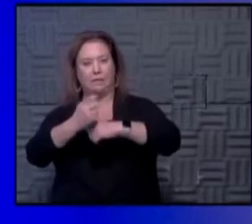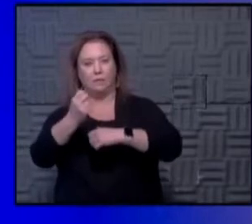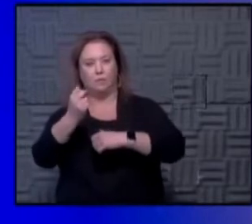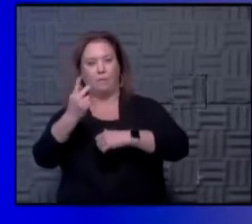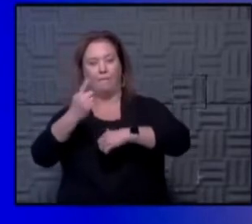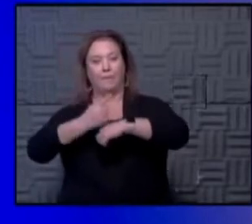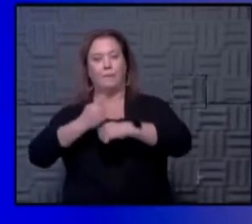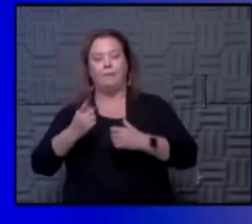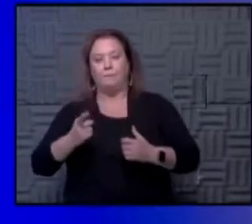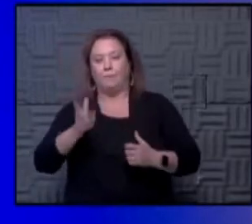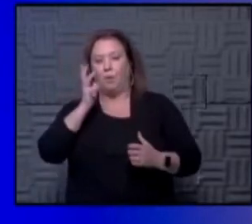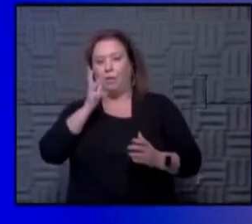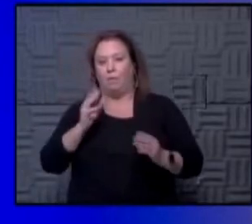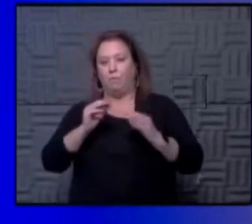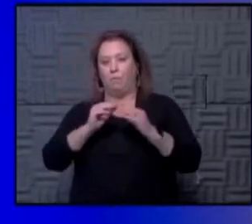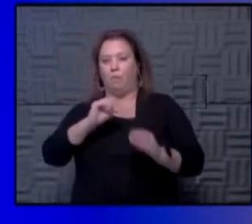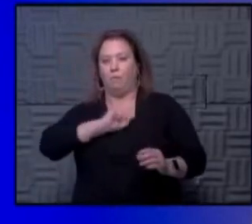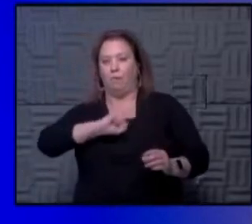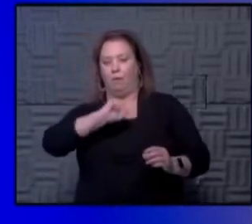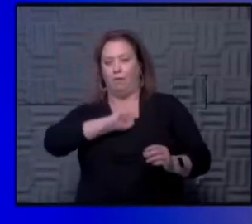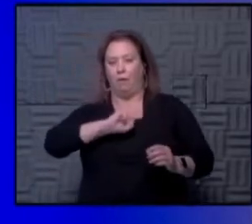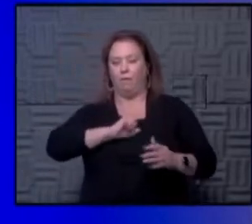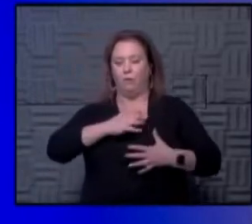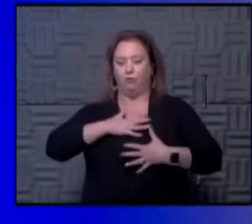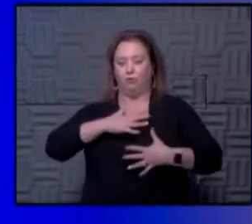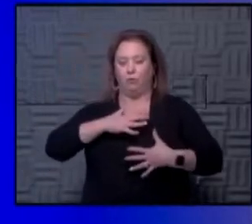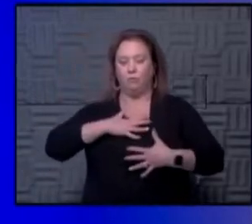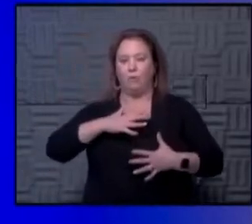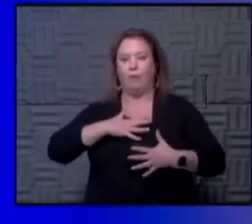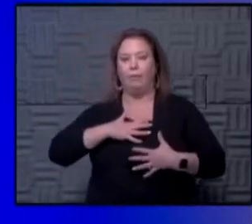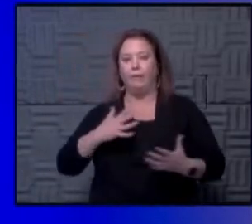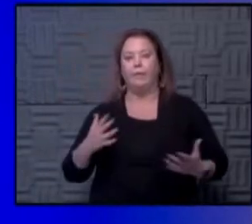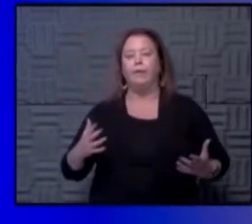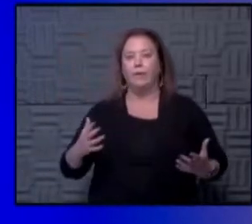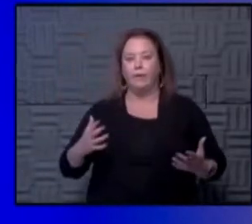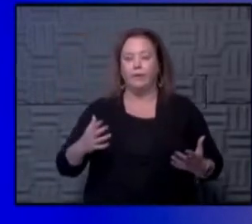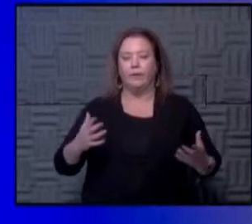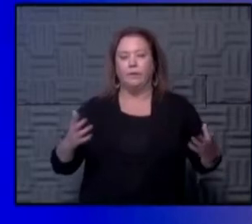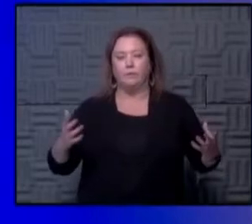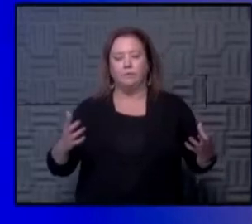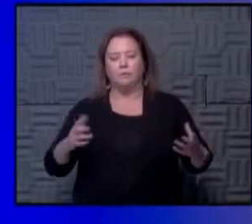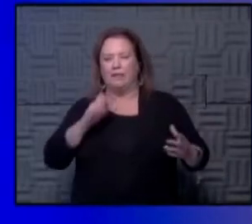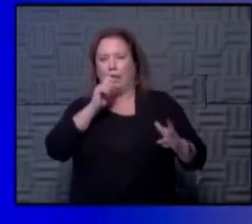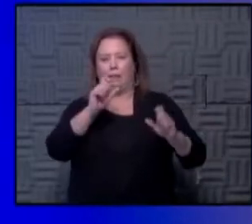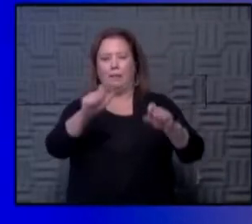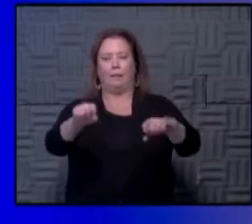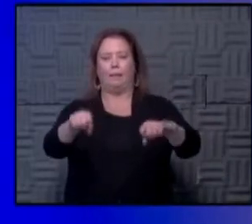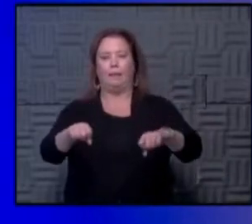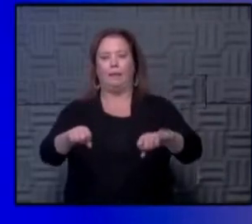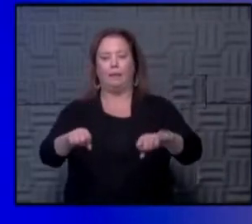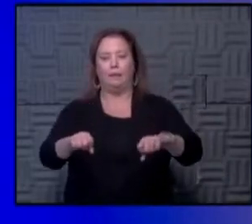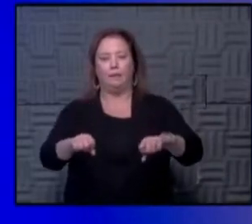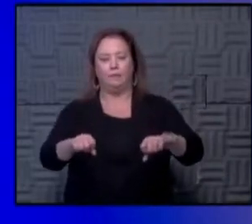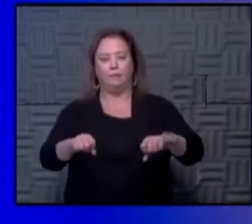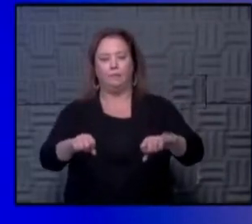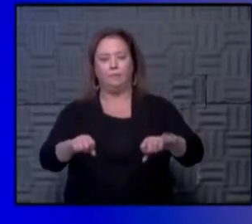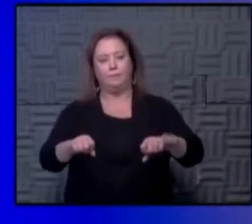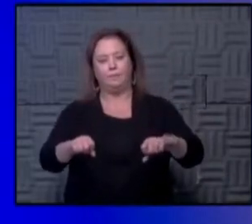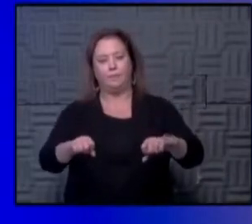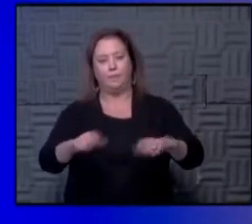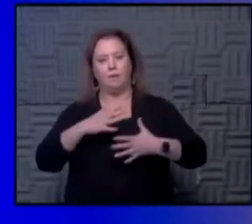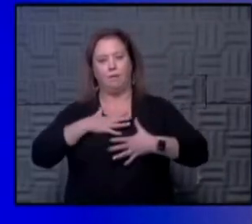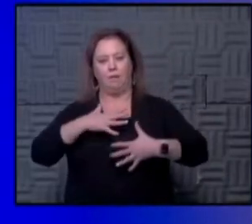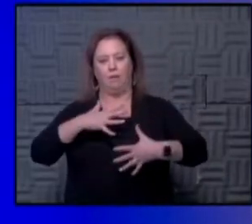you're probably going to have more cough, shortness of breath, just an inability to get